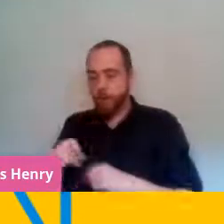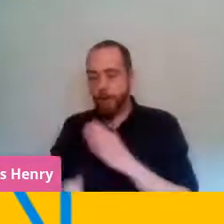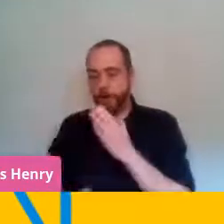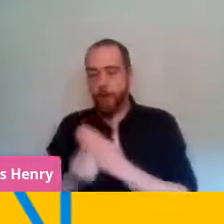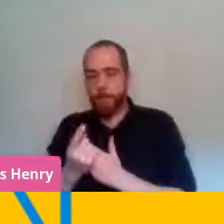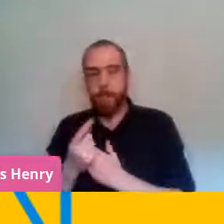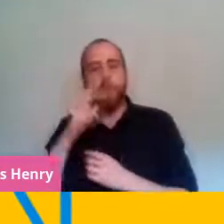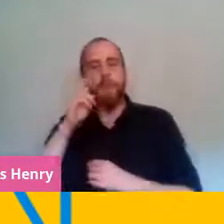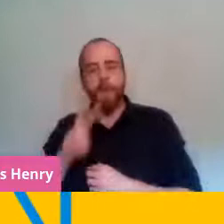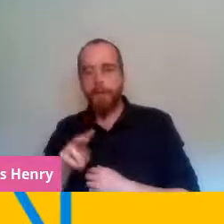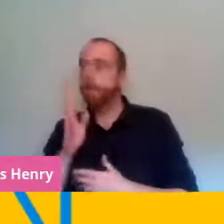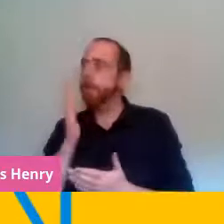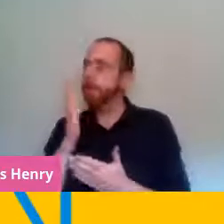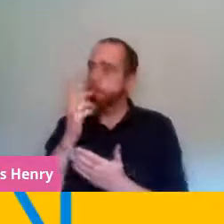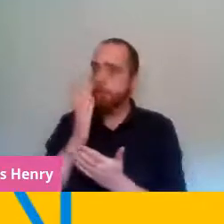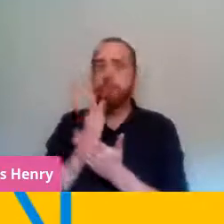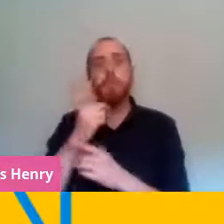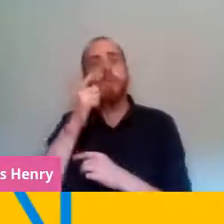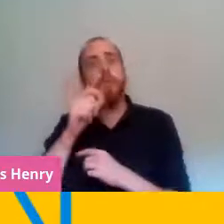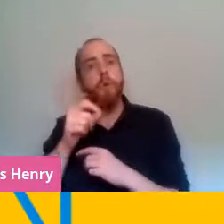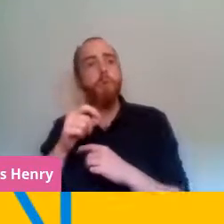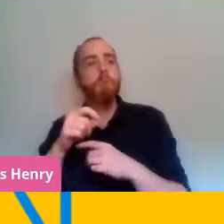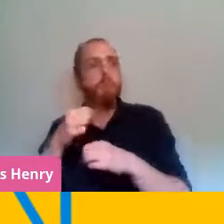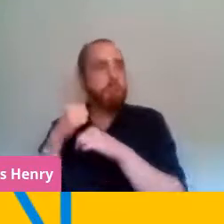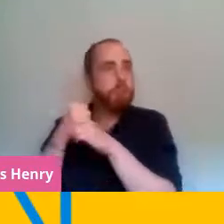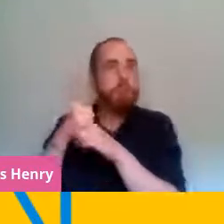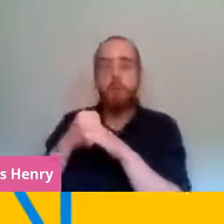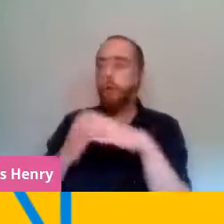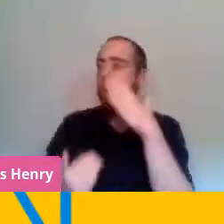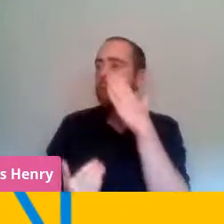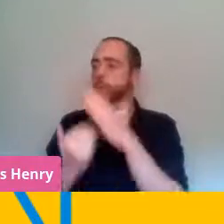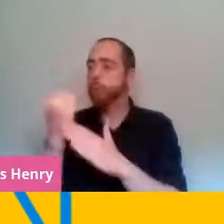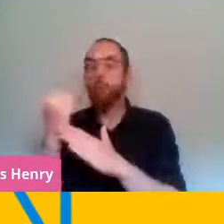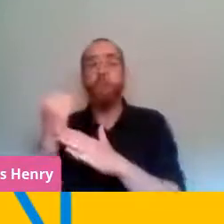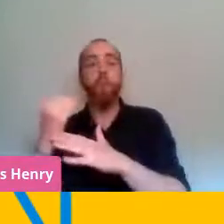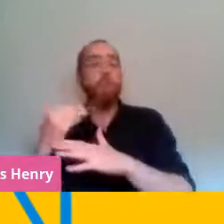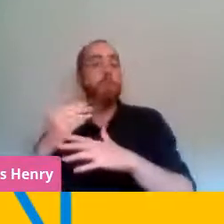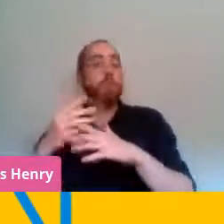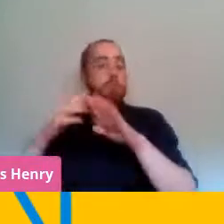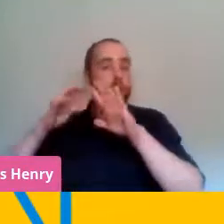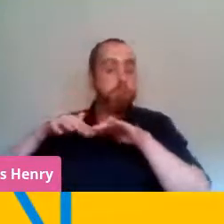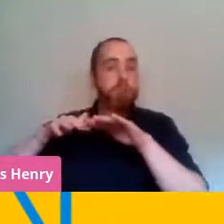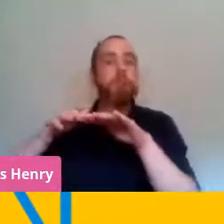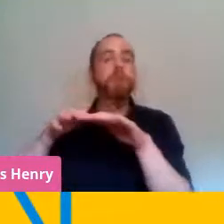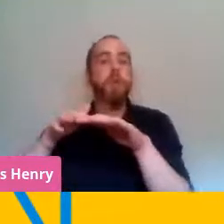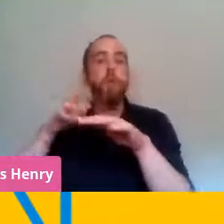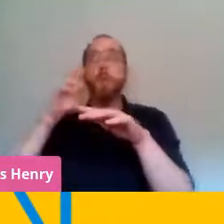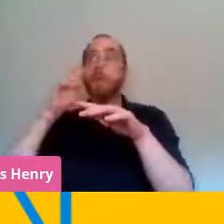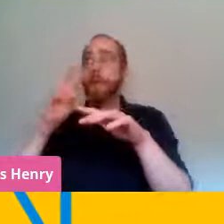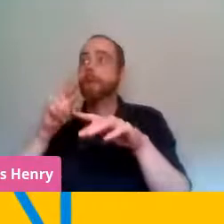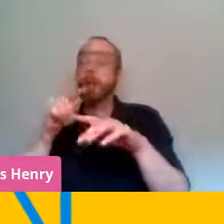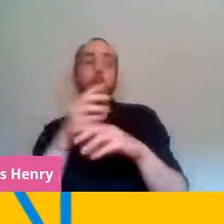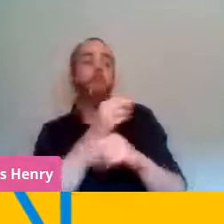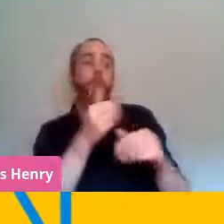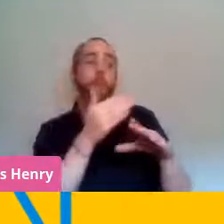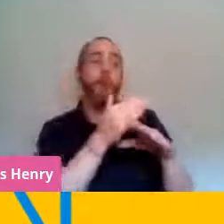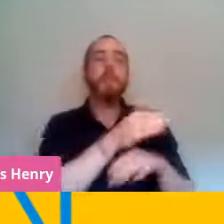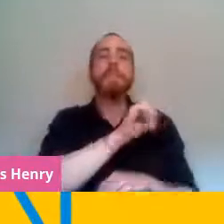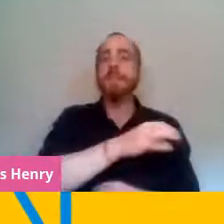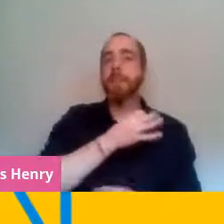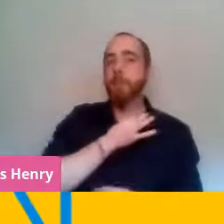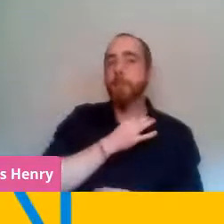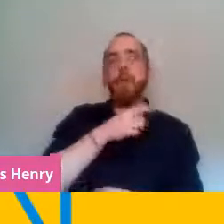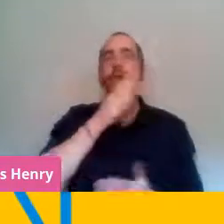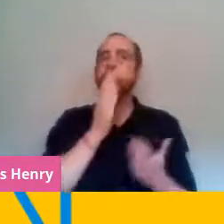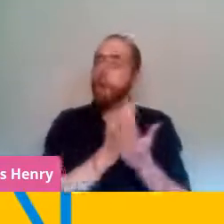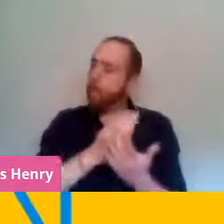start building a new kind of labor movement, recognizing that while some workers are vulnerable, we are all vulnerable, and we need to act as